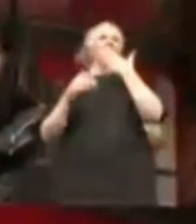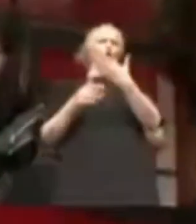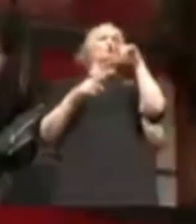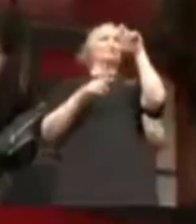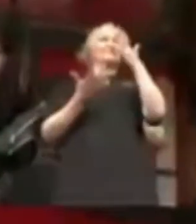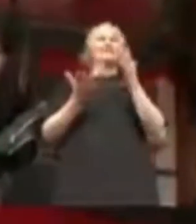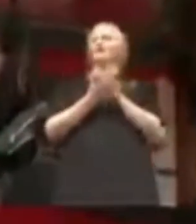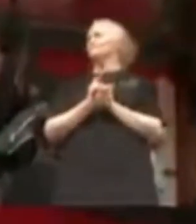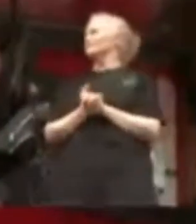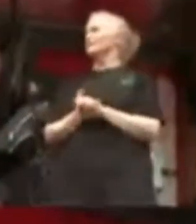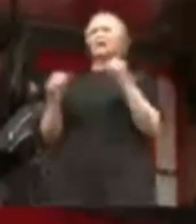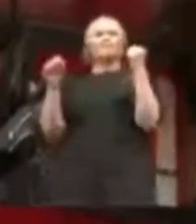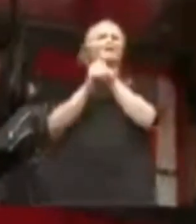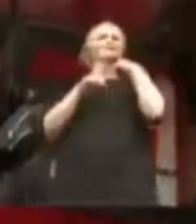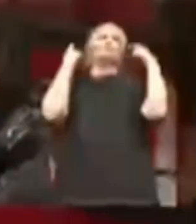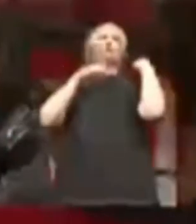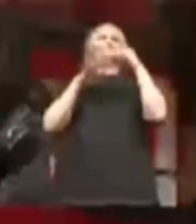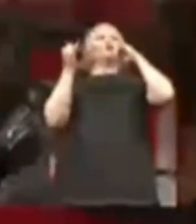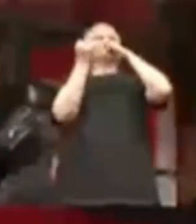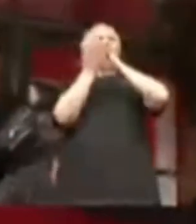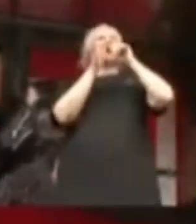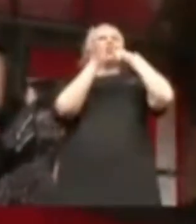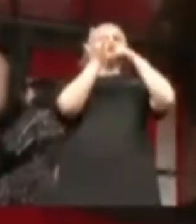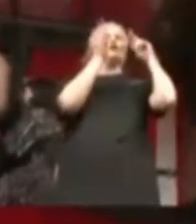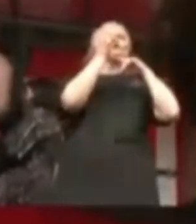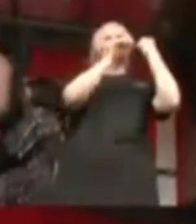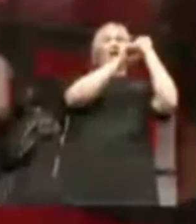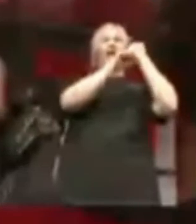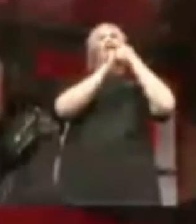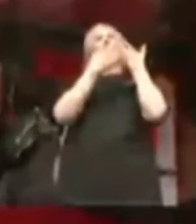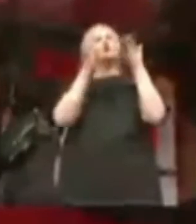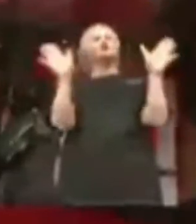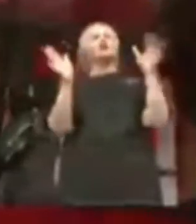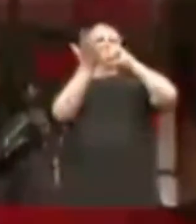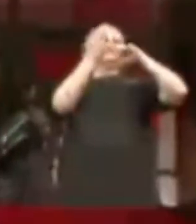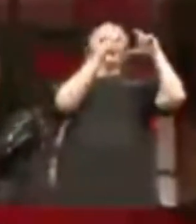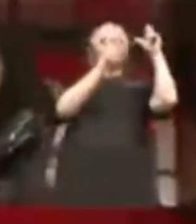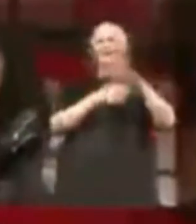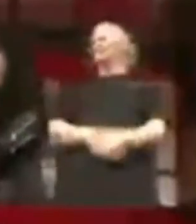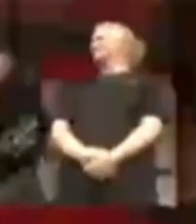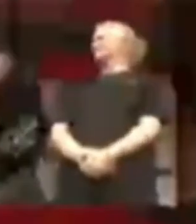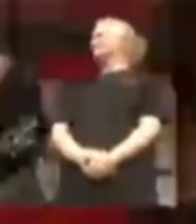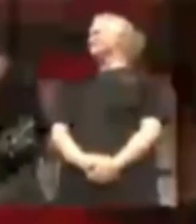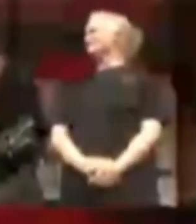Now let's make some noise for Sharon Graham, the General Secretary of Unite the Union.